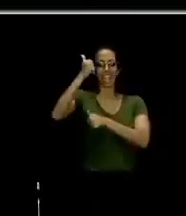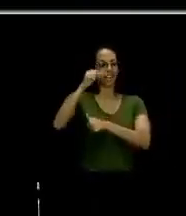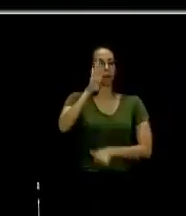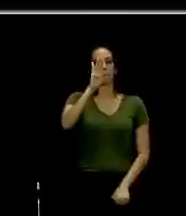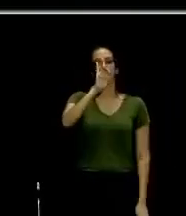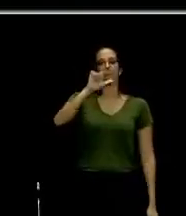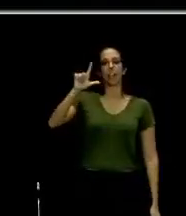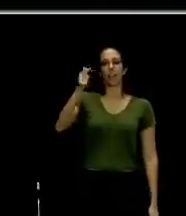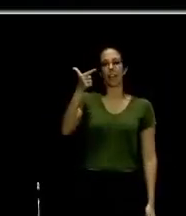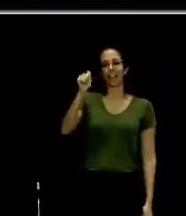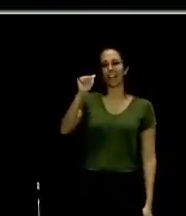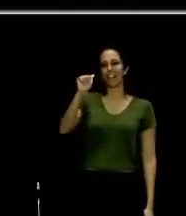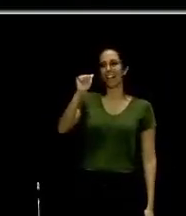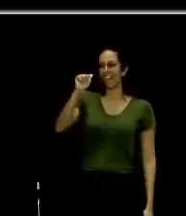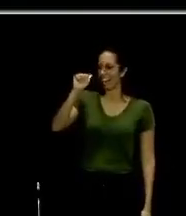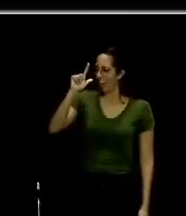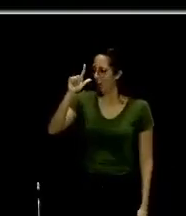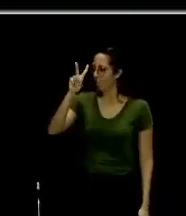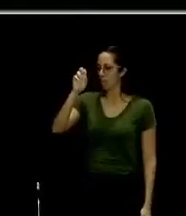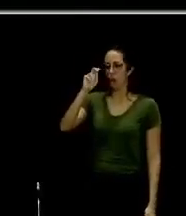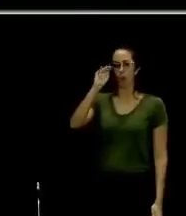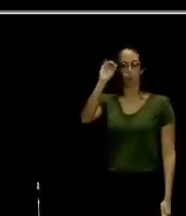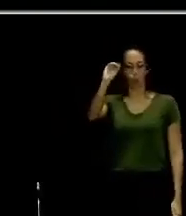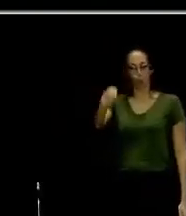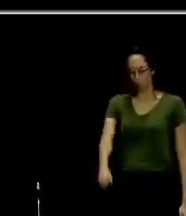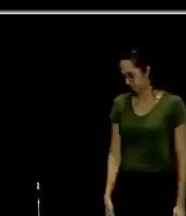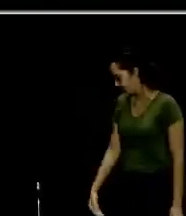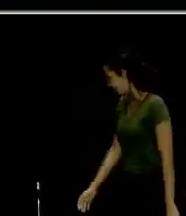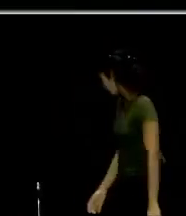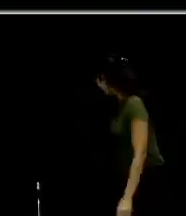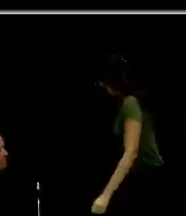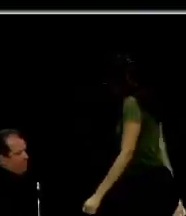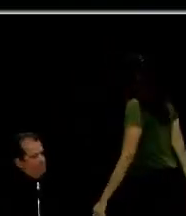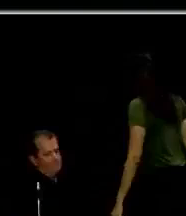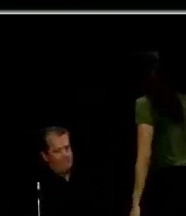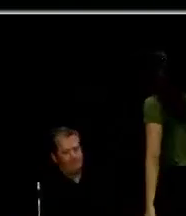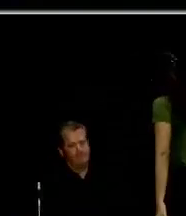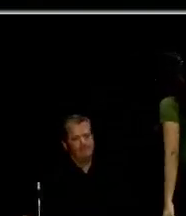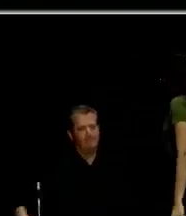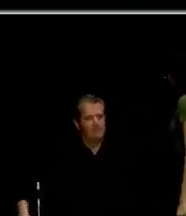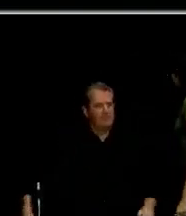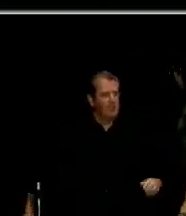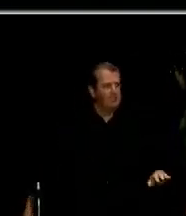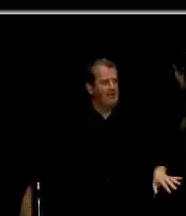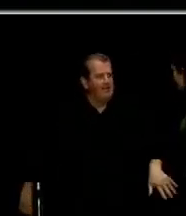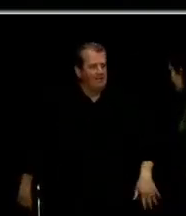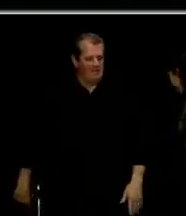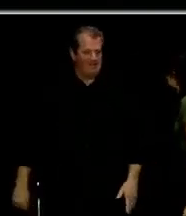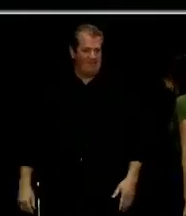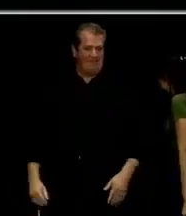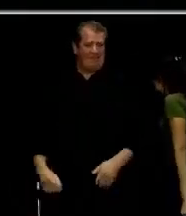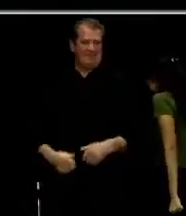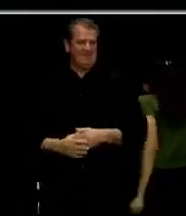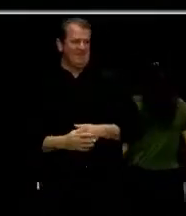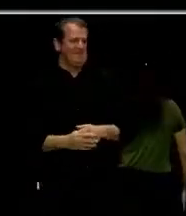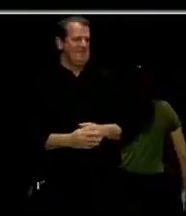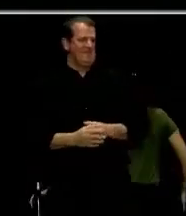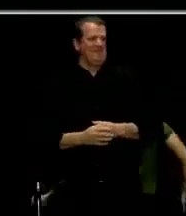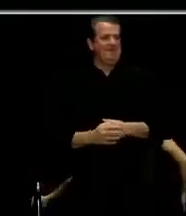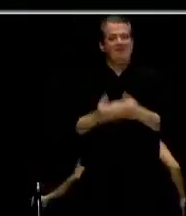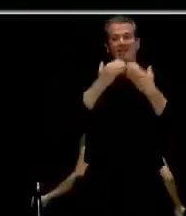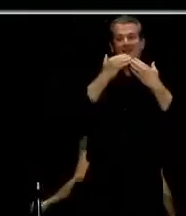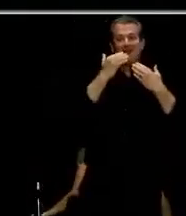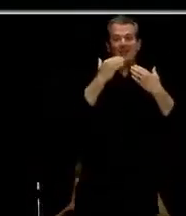Galvano. Senate, come on up and say a few words. Thank you. Thank